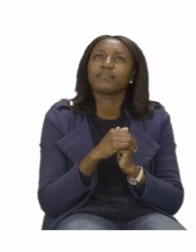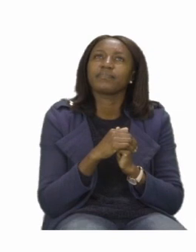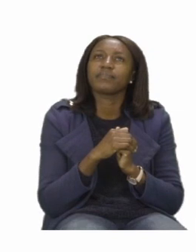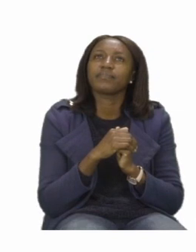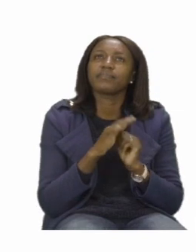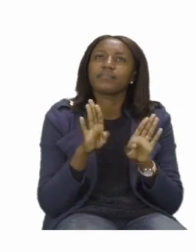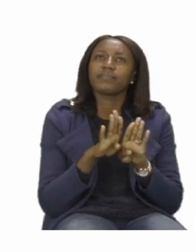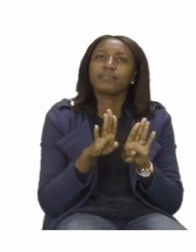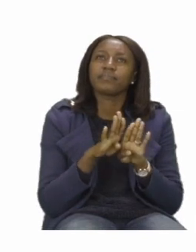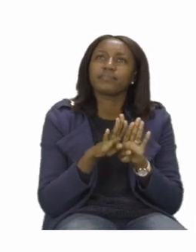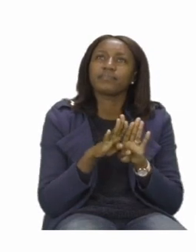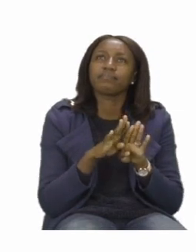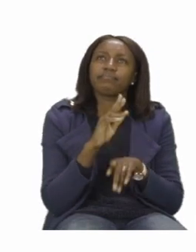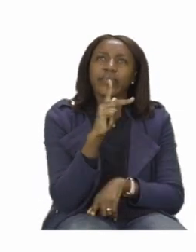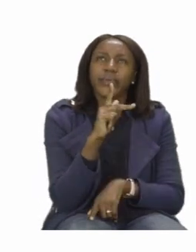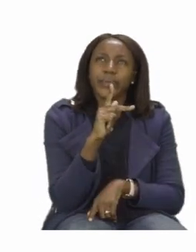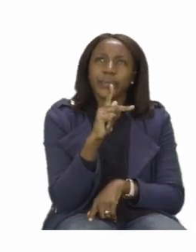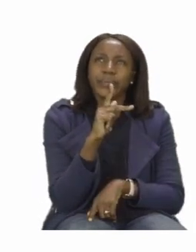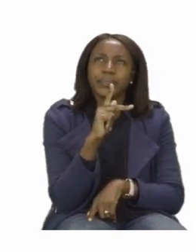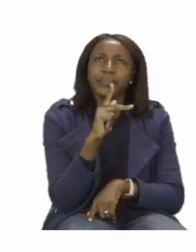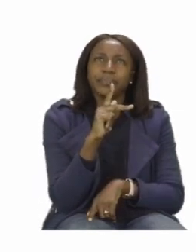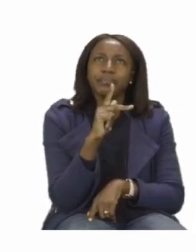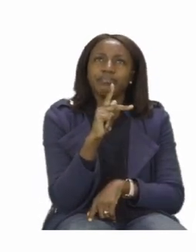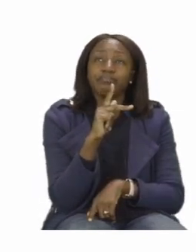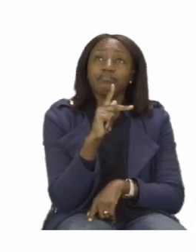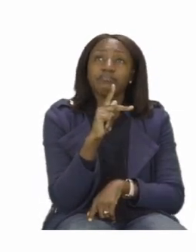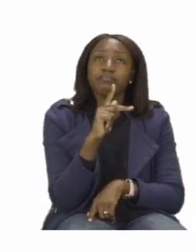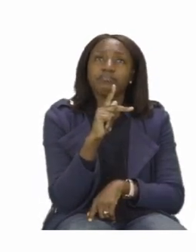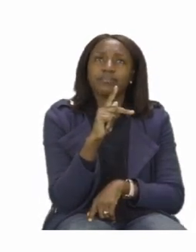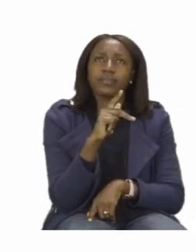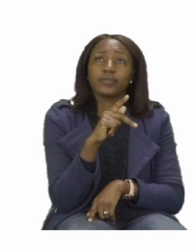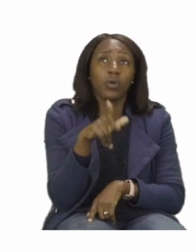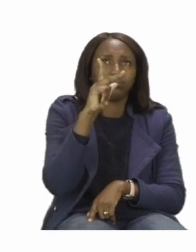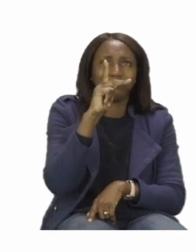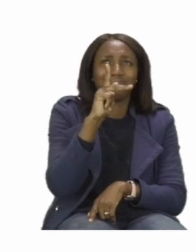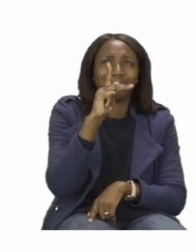the sound k. Everyone, let's say k.